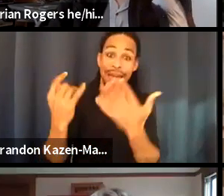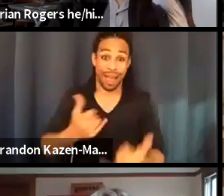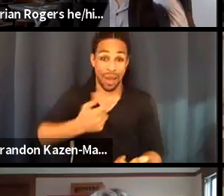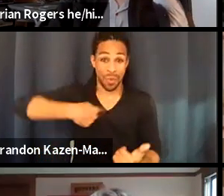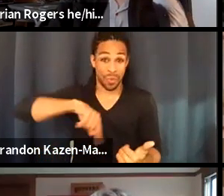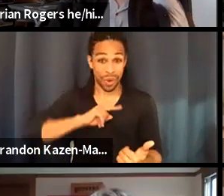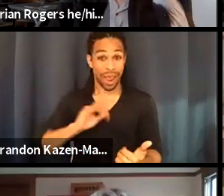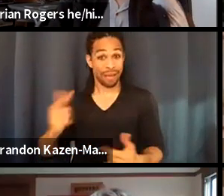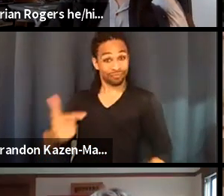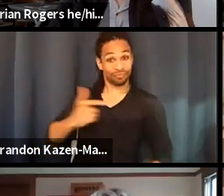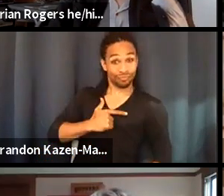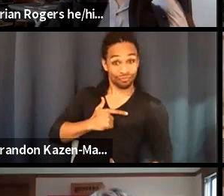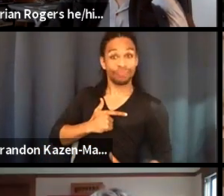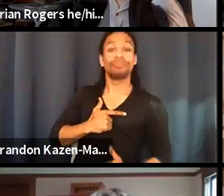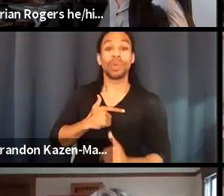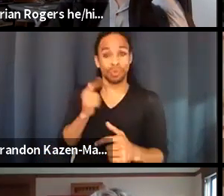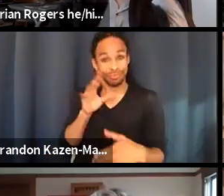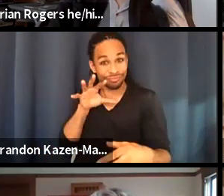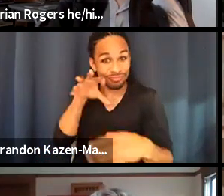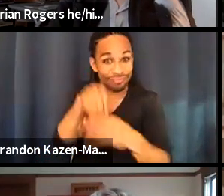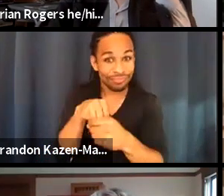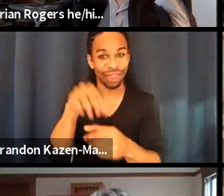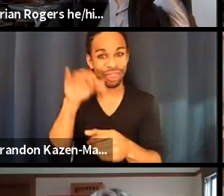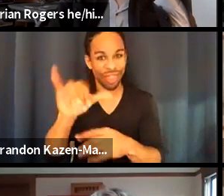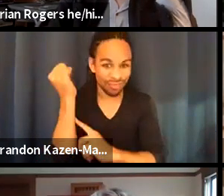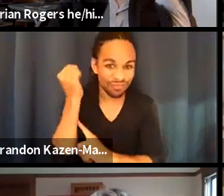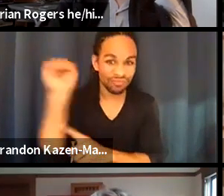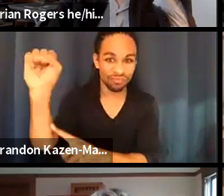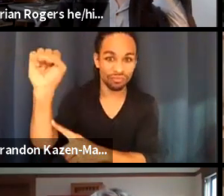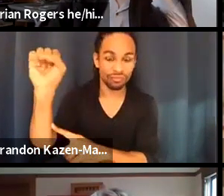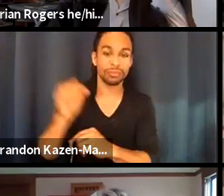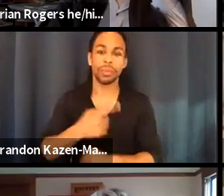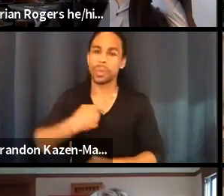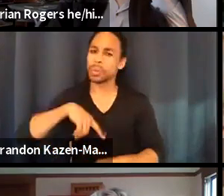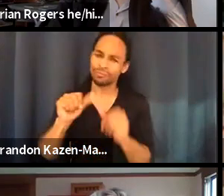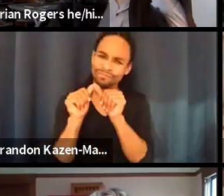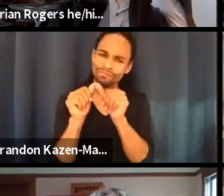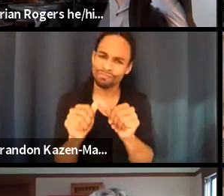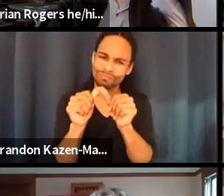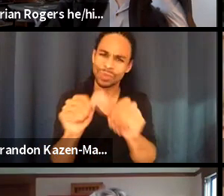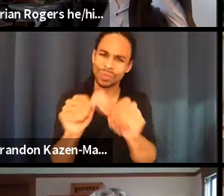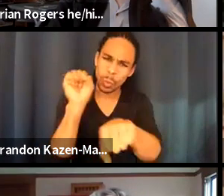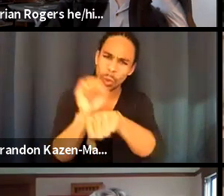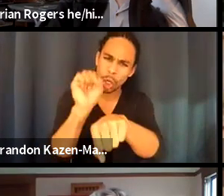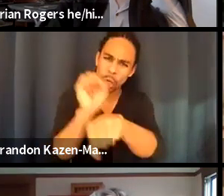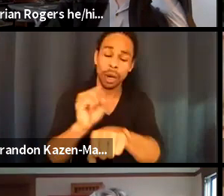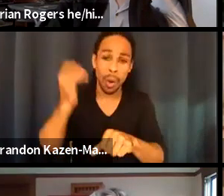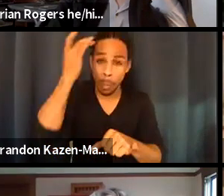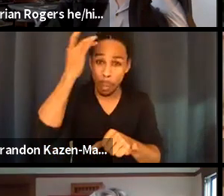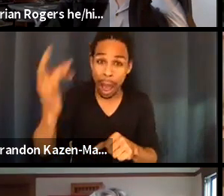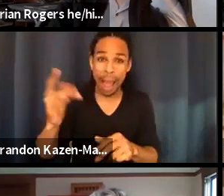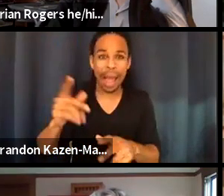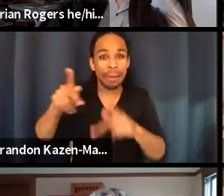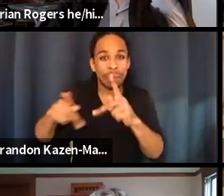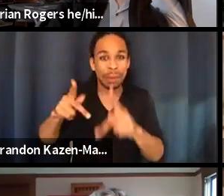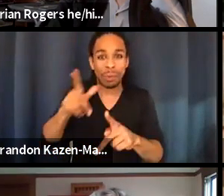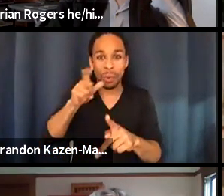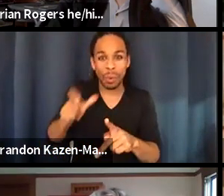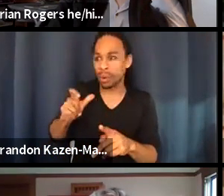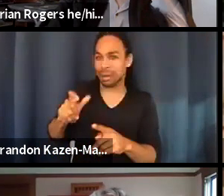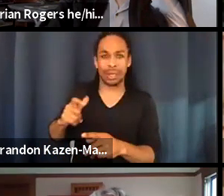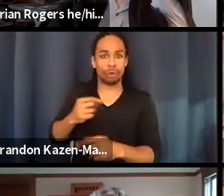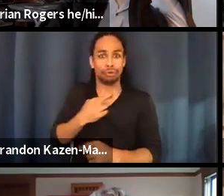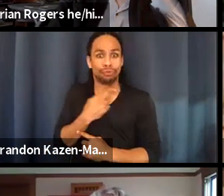artists. We continue this work forward because of people who stuck their necks out before us. People like Sojourner